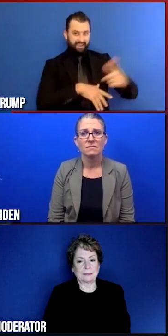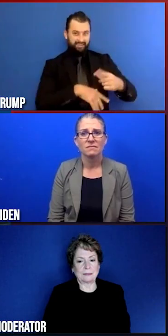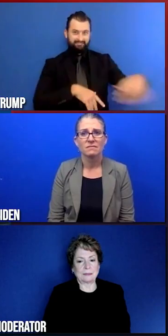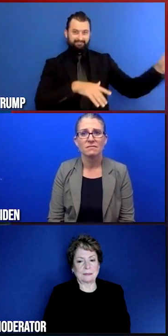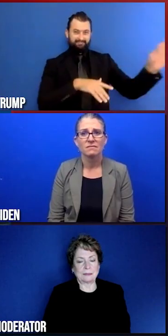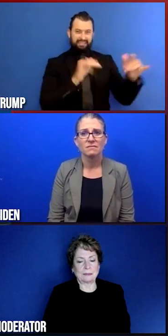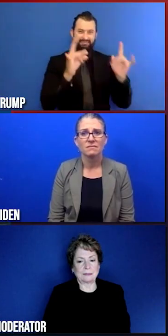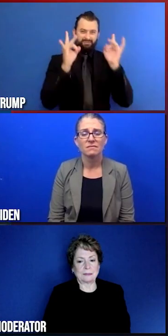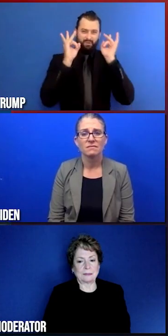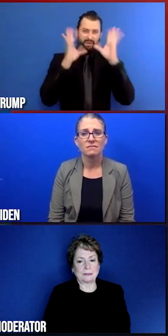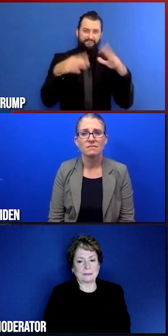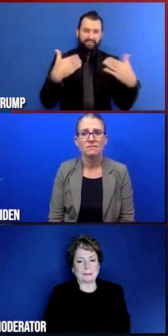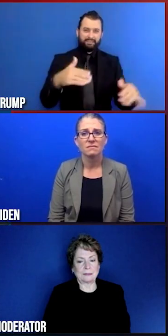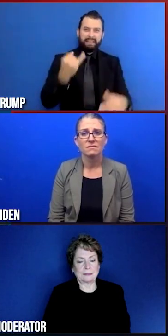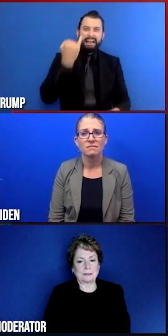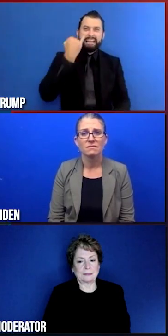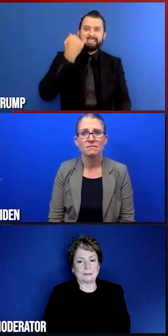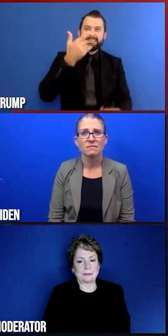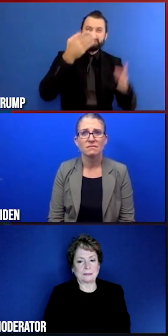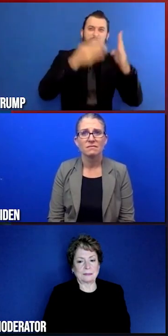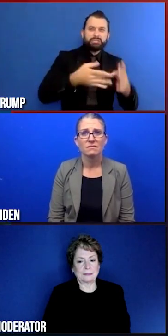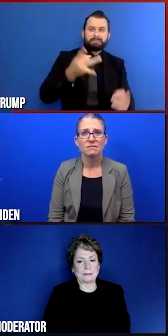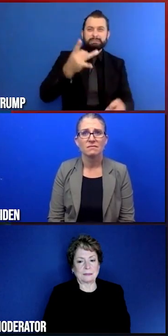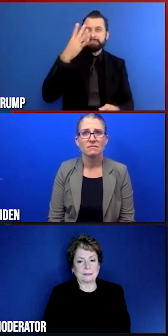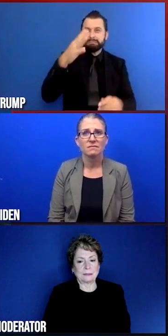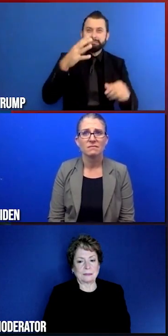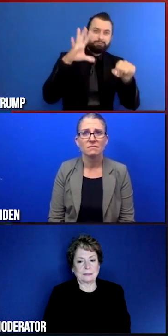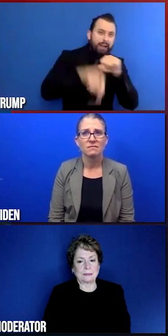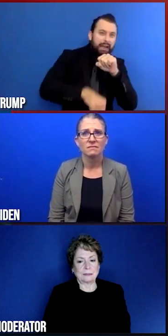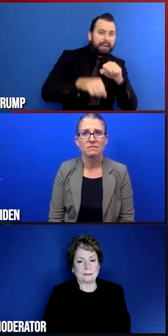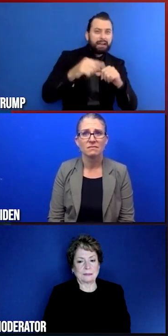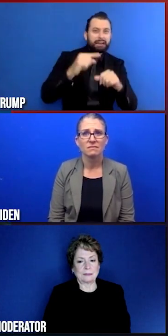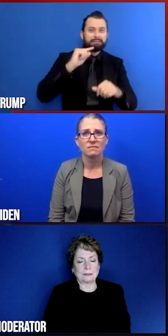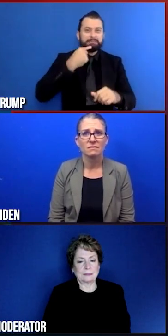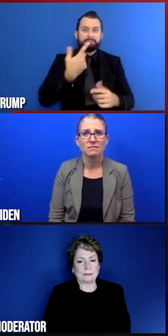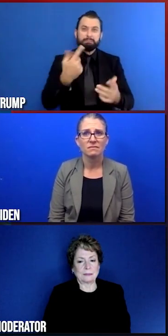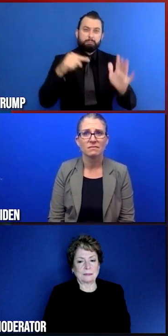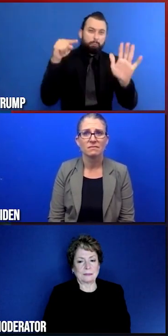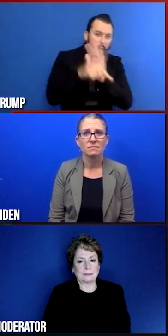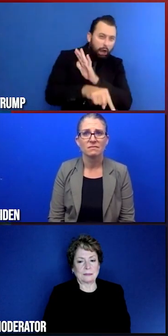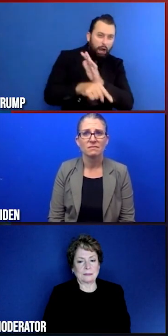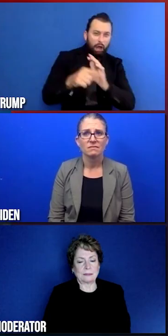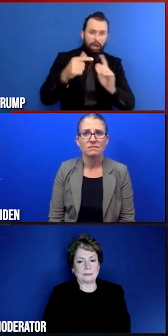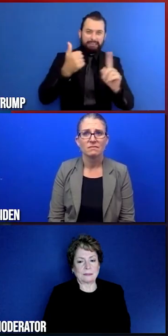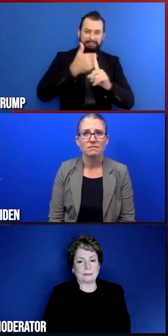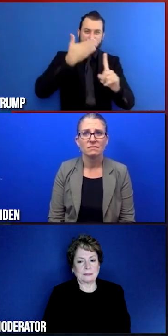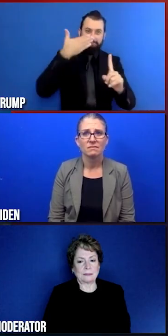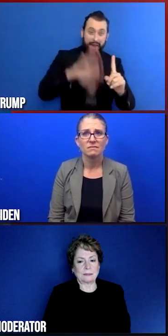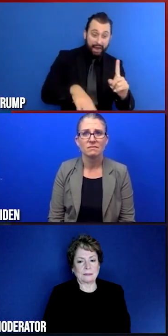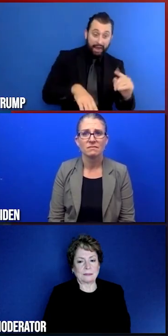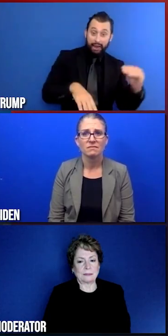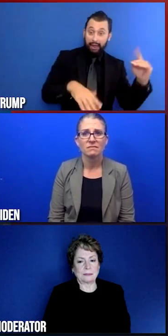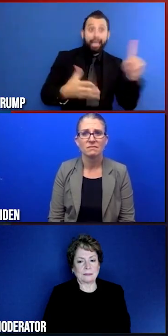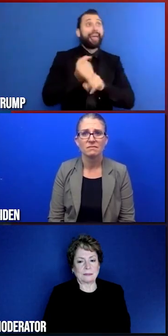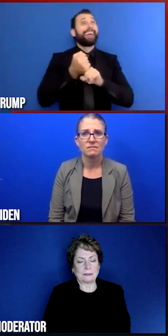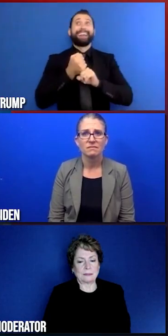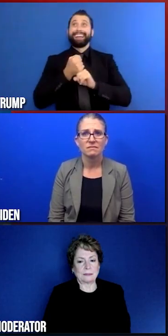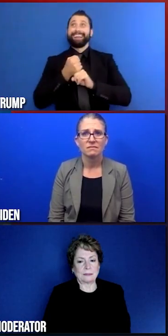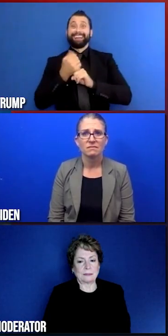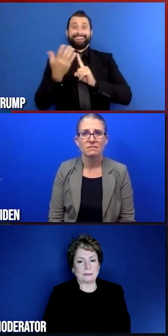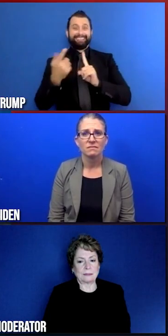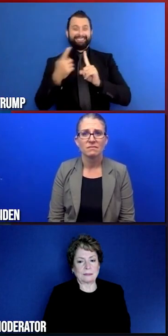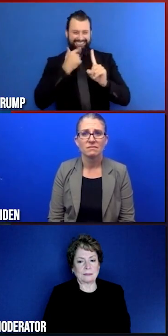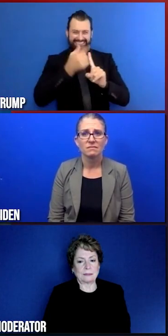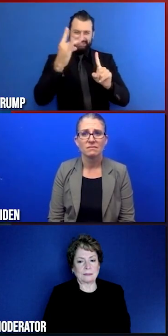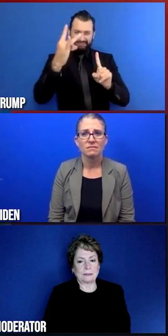our country. And then you say they come back. Less than 1% of the people come back. We have to send ICE